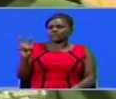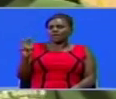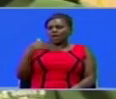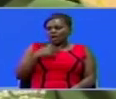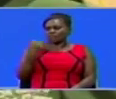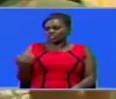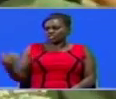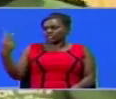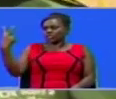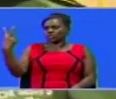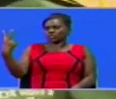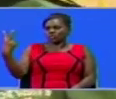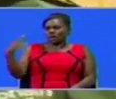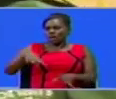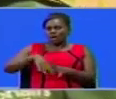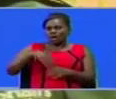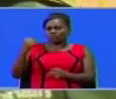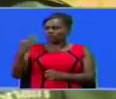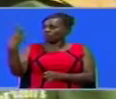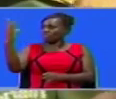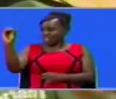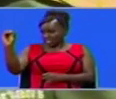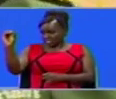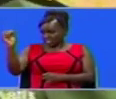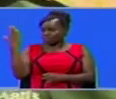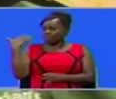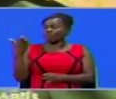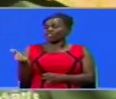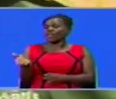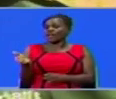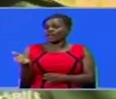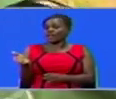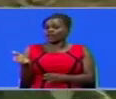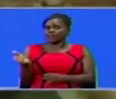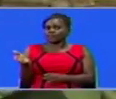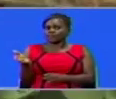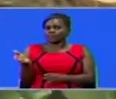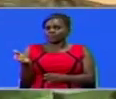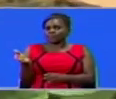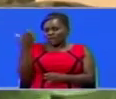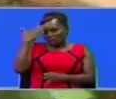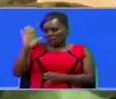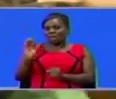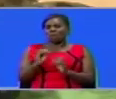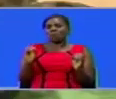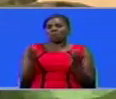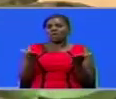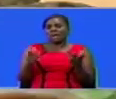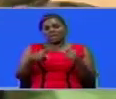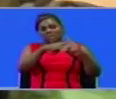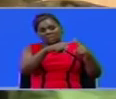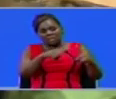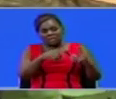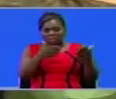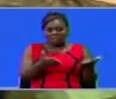iko na watoto wawili. Out of the pride ya 30 ambaye inakuanga hapa hivi. Hatujui wako wapi. Sijui kama wamewawa, sijui